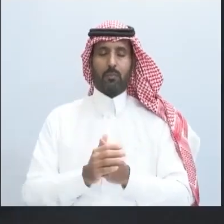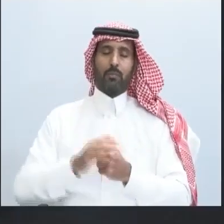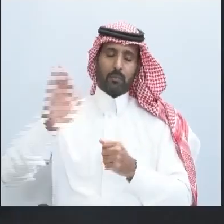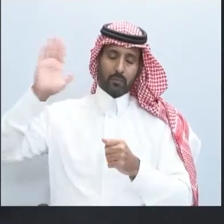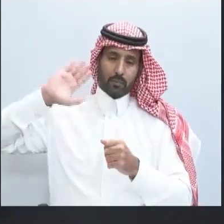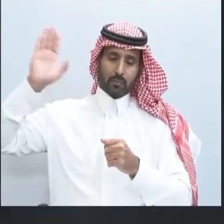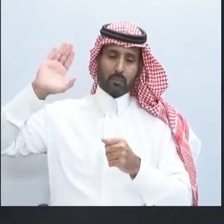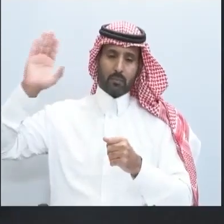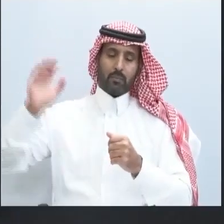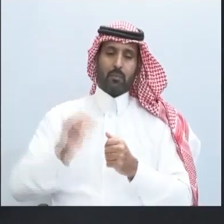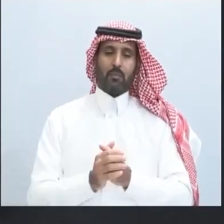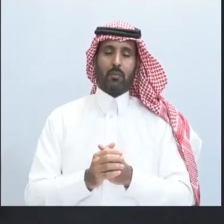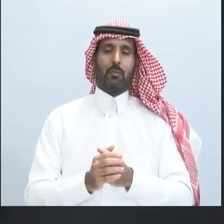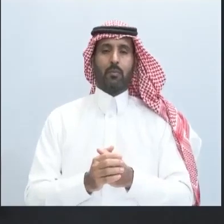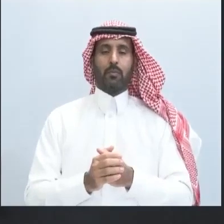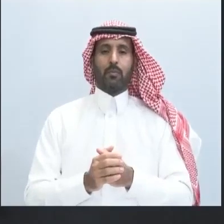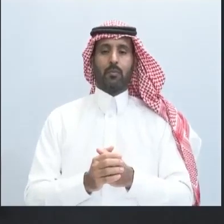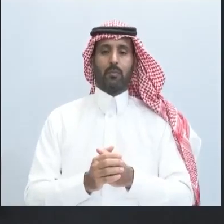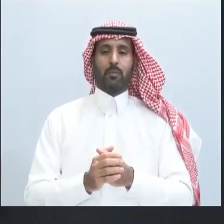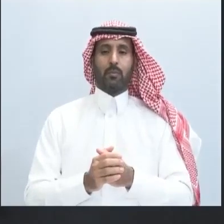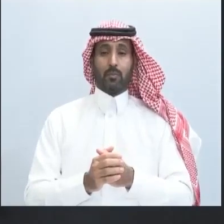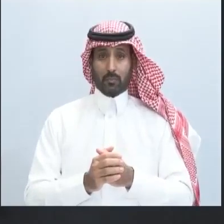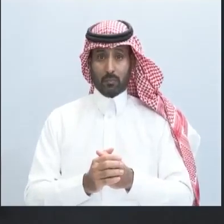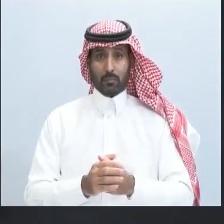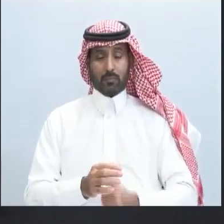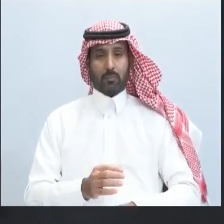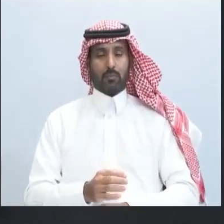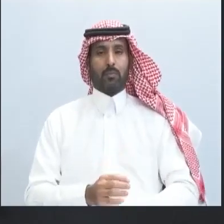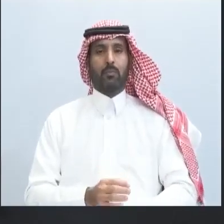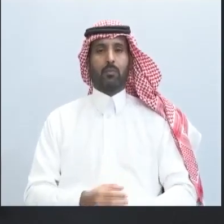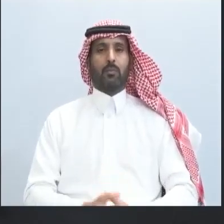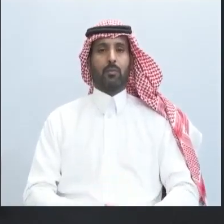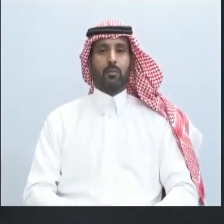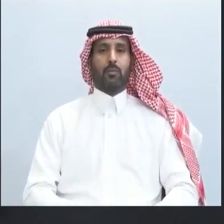next lesson, inshallah. Subhanakallahumma bihamdik. Ashhadu an la ilaha illa anta astaghfiruka wa atubu ilayk. Assalamu alaikum.